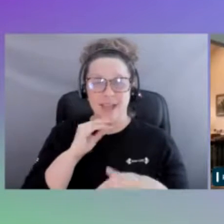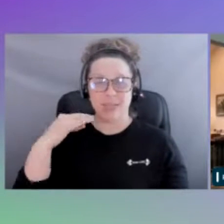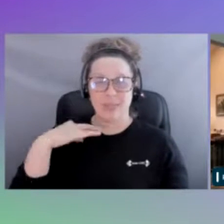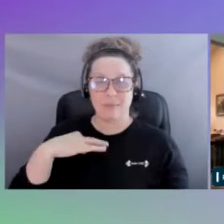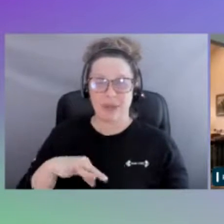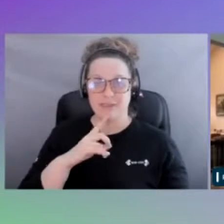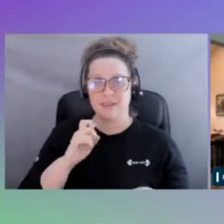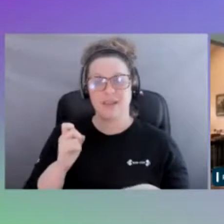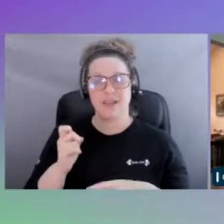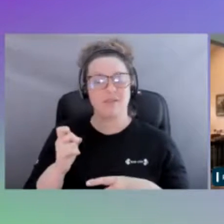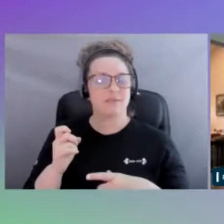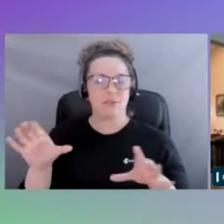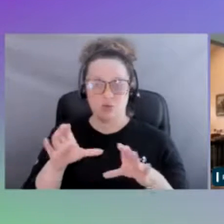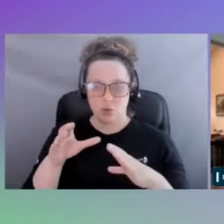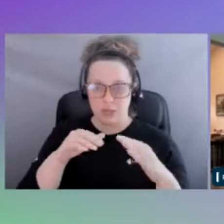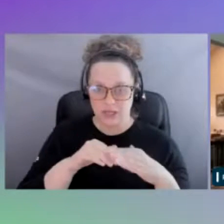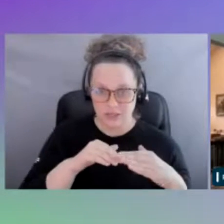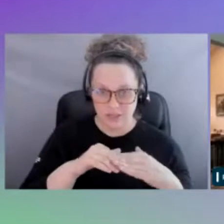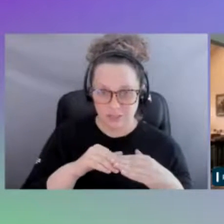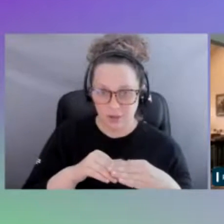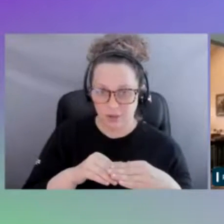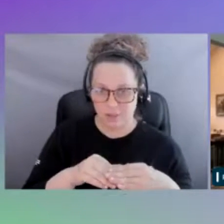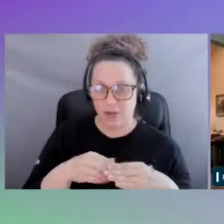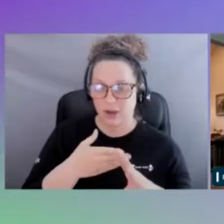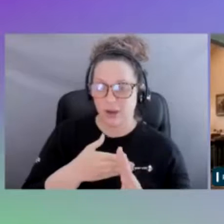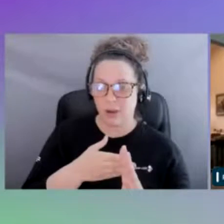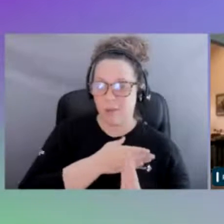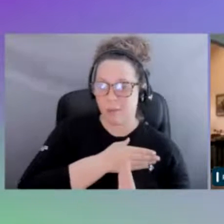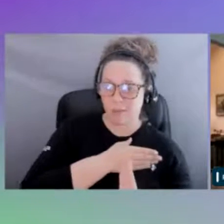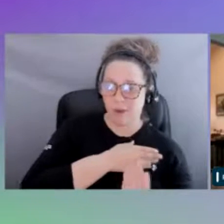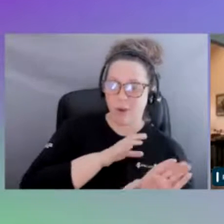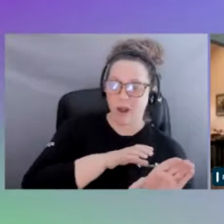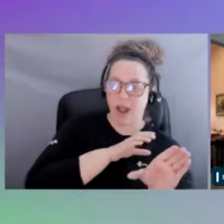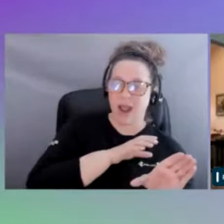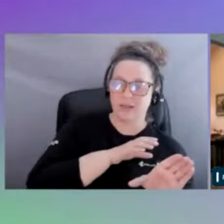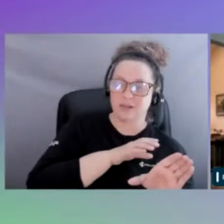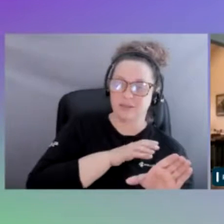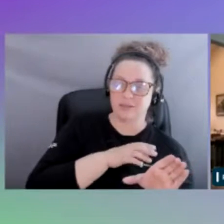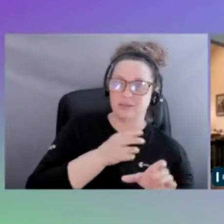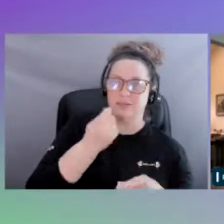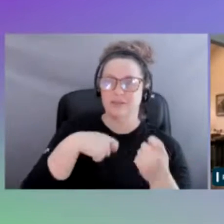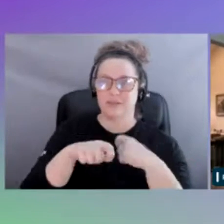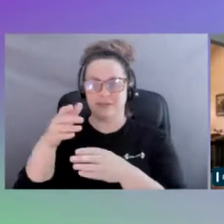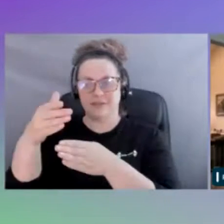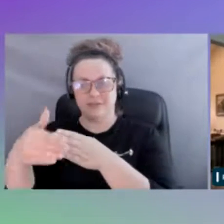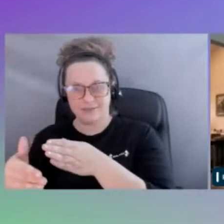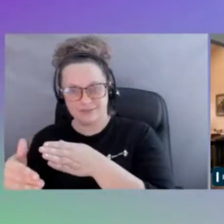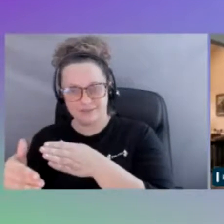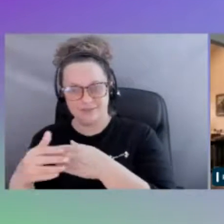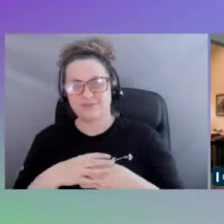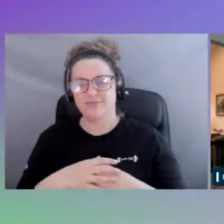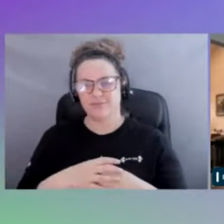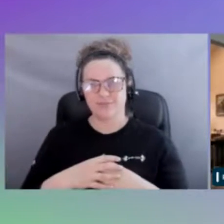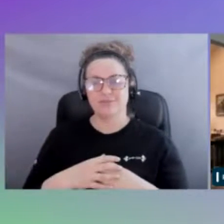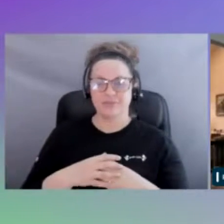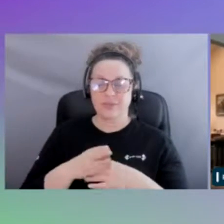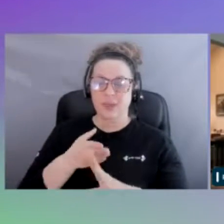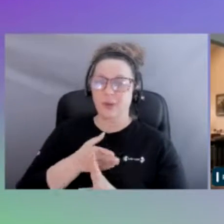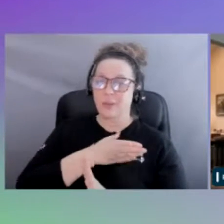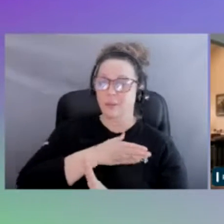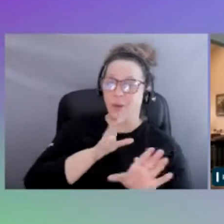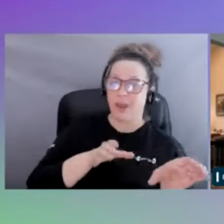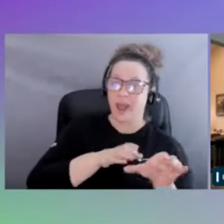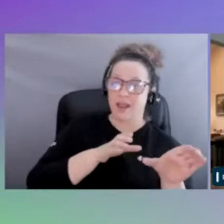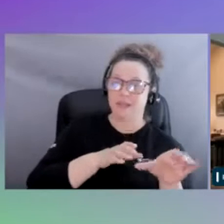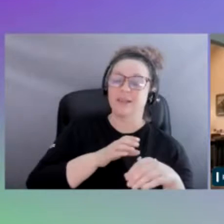benefits of doing accessibility proactively versus leaving it to the end. So if you do it proactively,